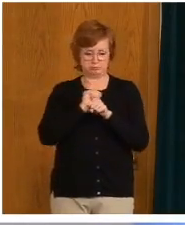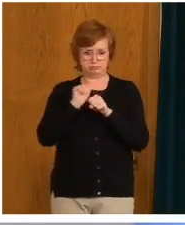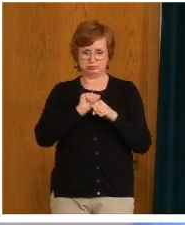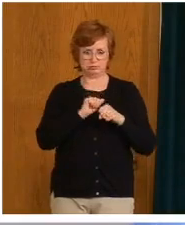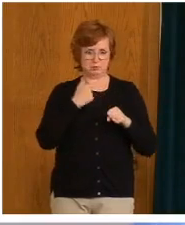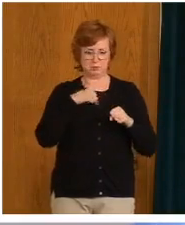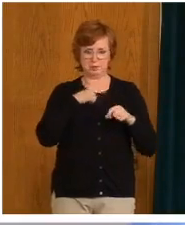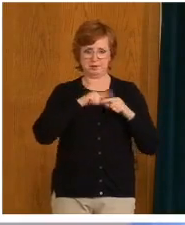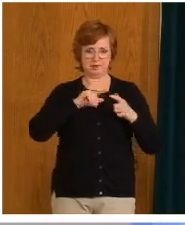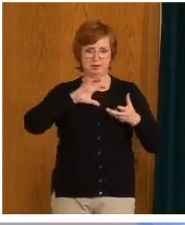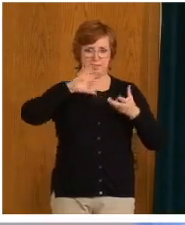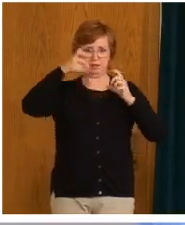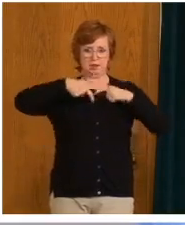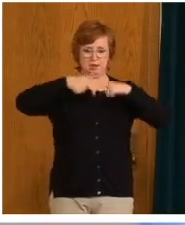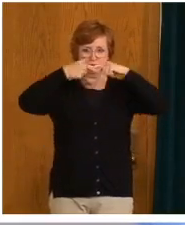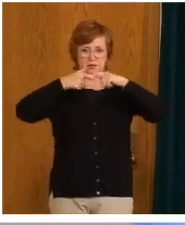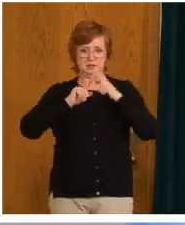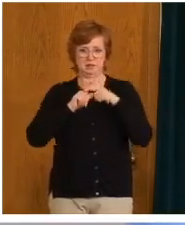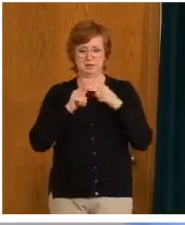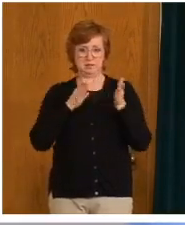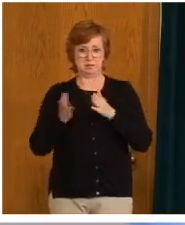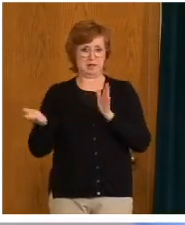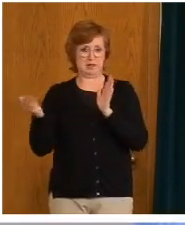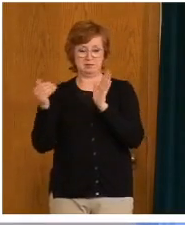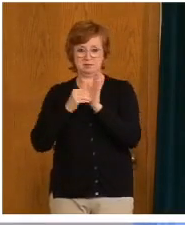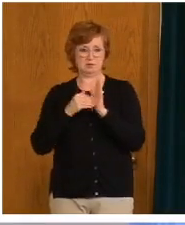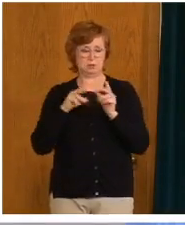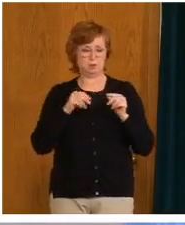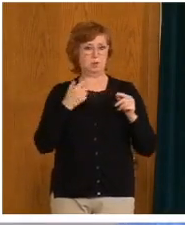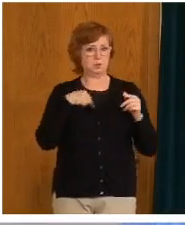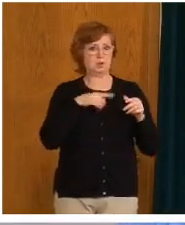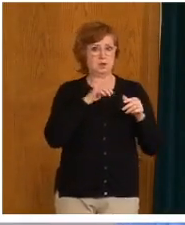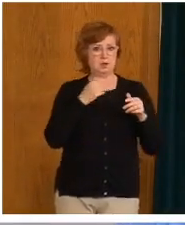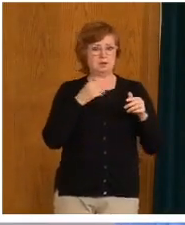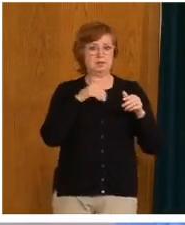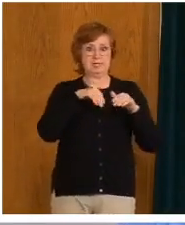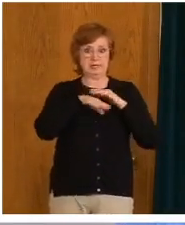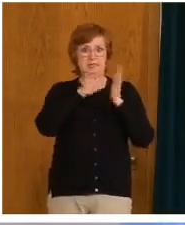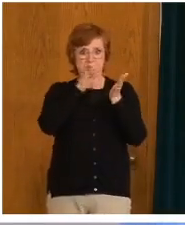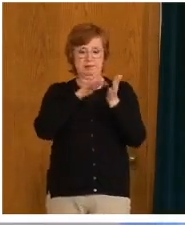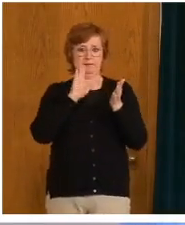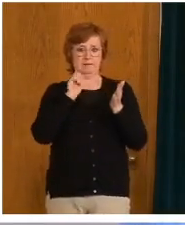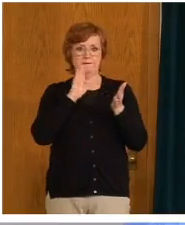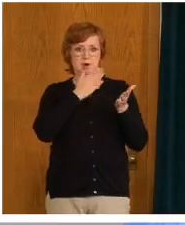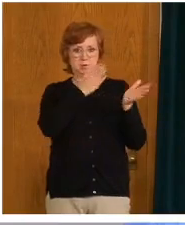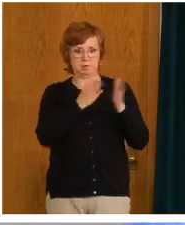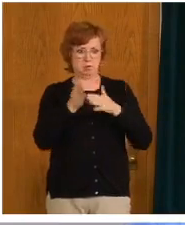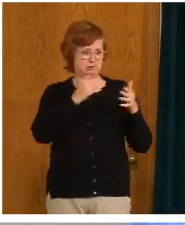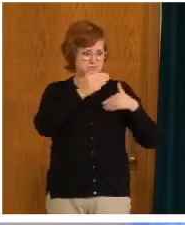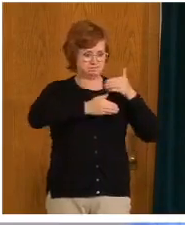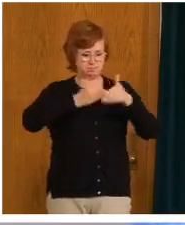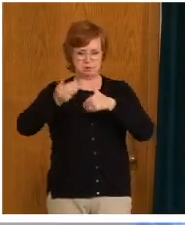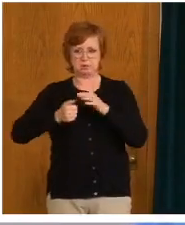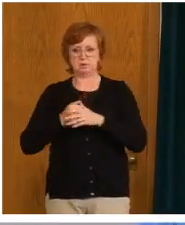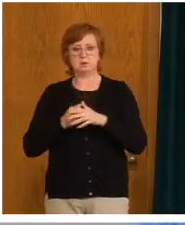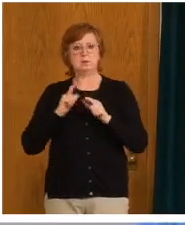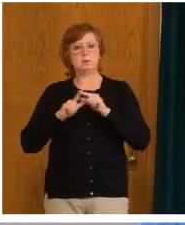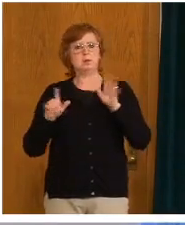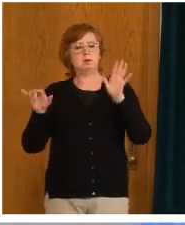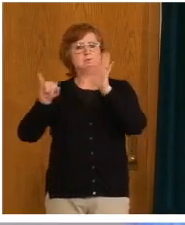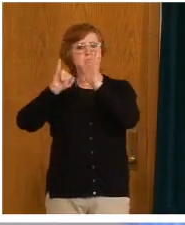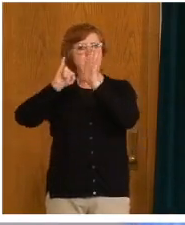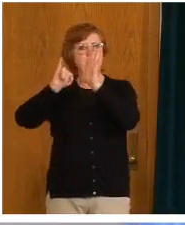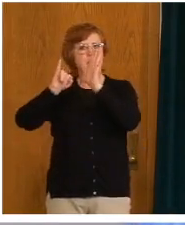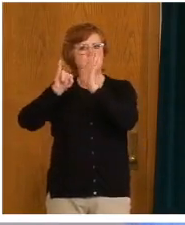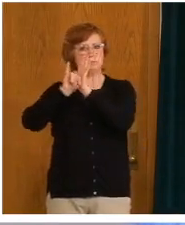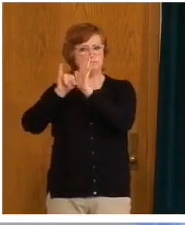we do have lots of capacity as we hit some of those key numbers and high percentage of vaccination rates in the population where we can focus more